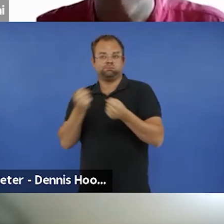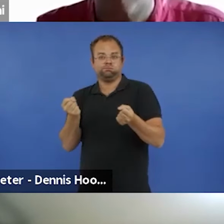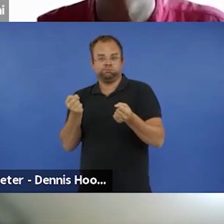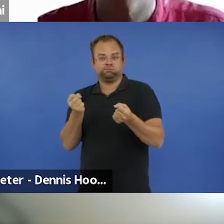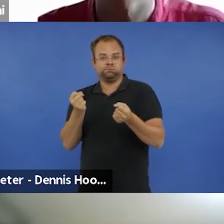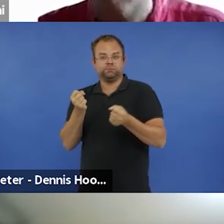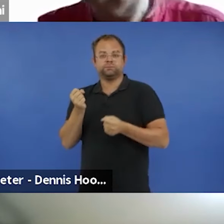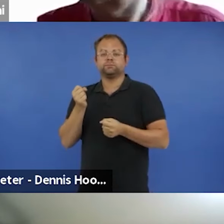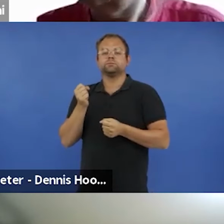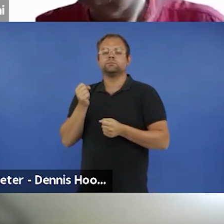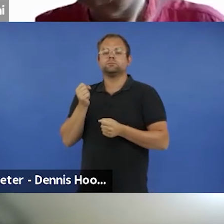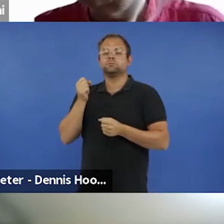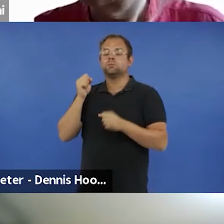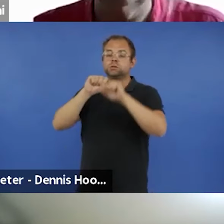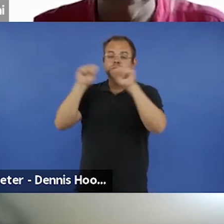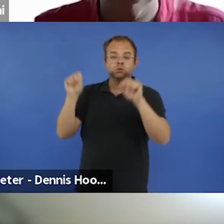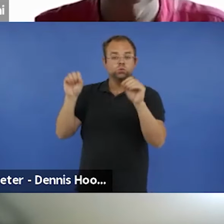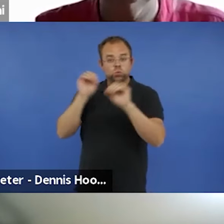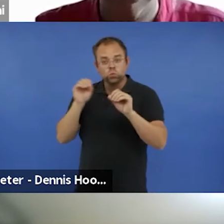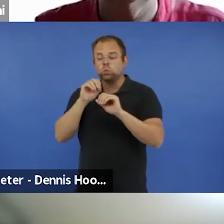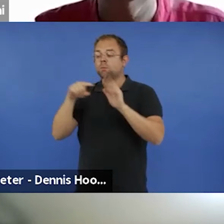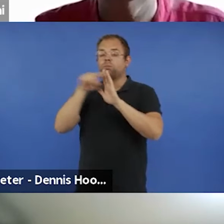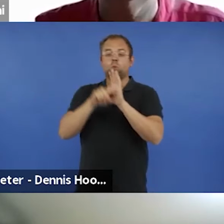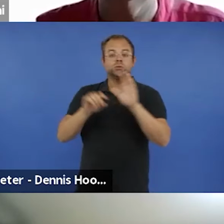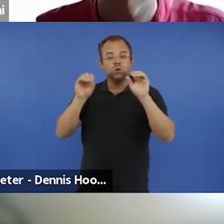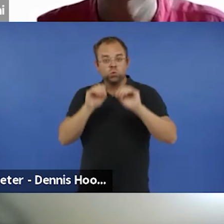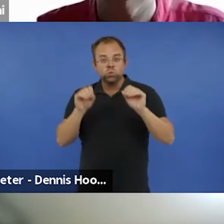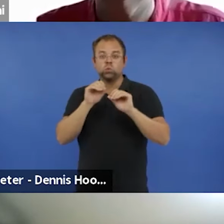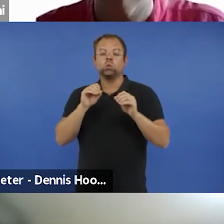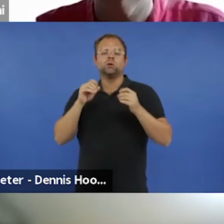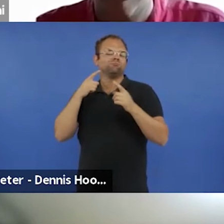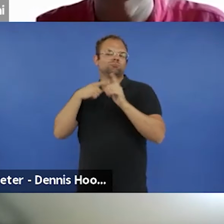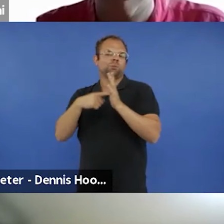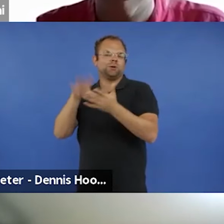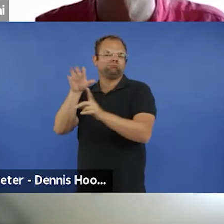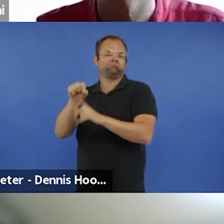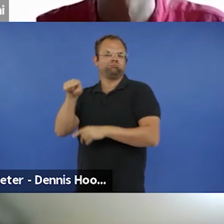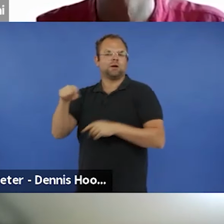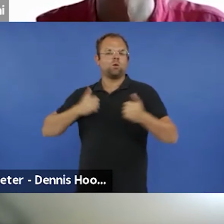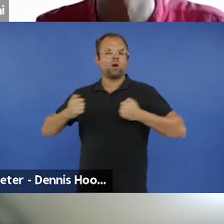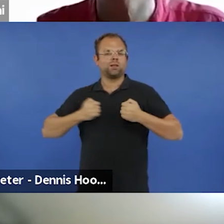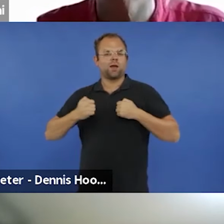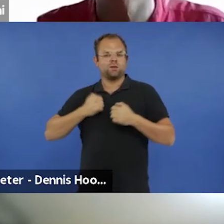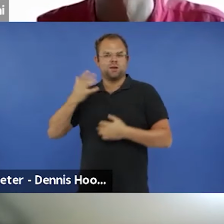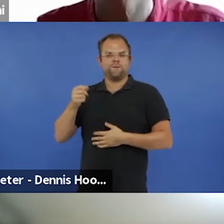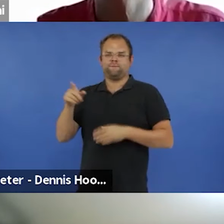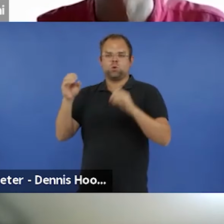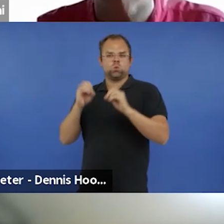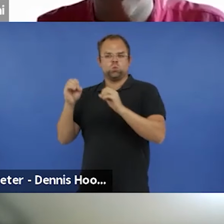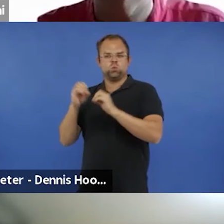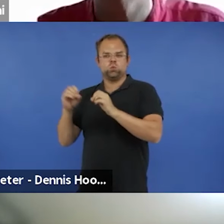Institutional champions of UDL, making that's at institutional level. So not just the teachers,